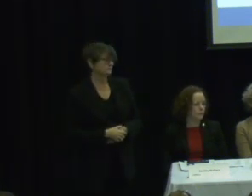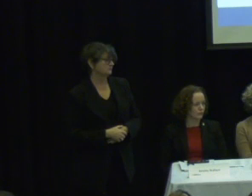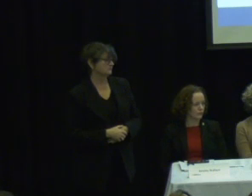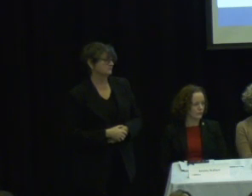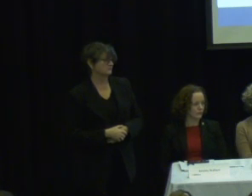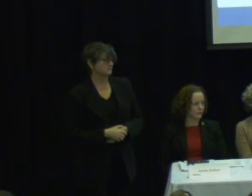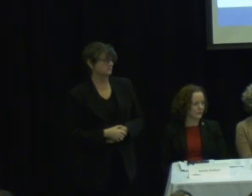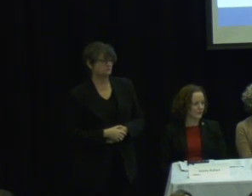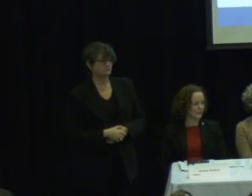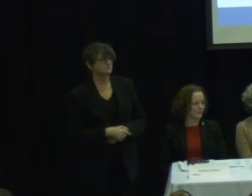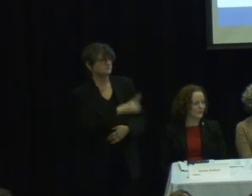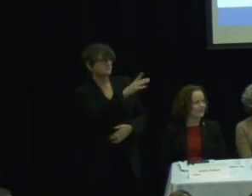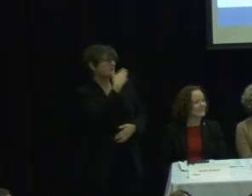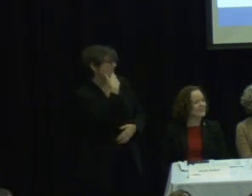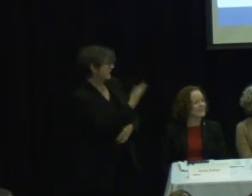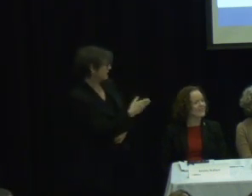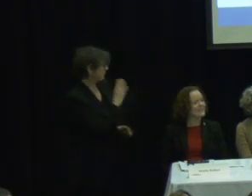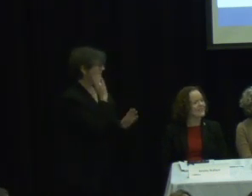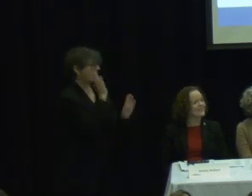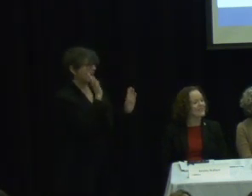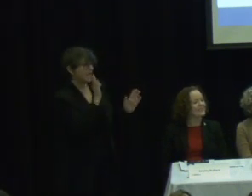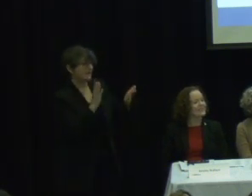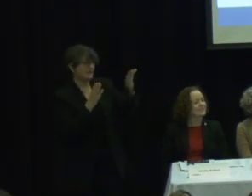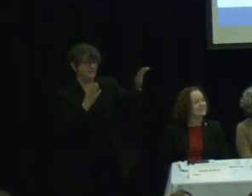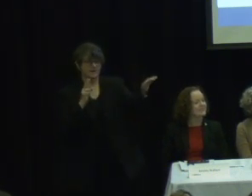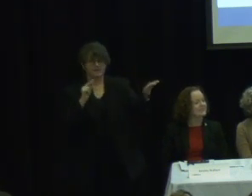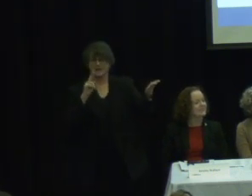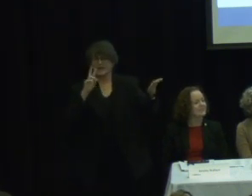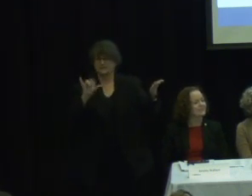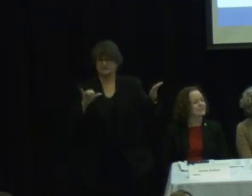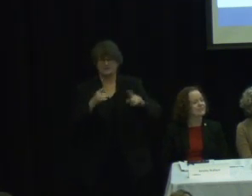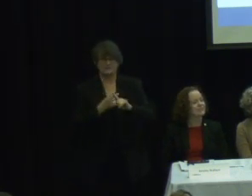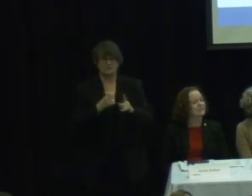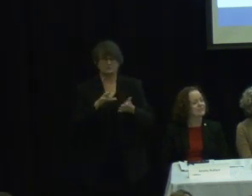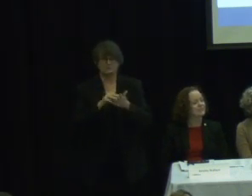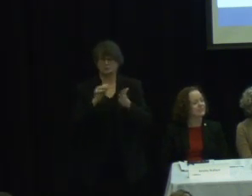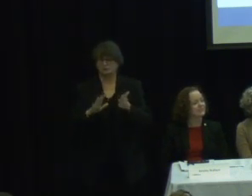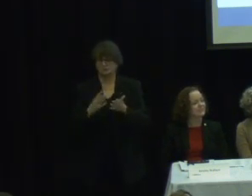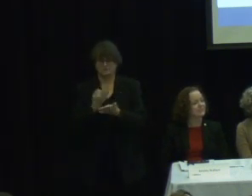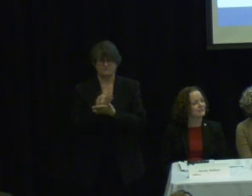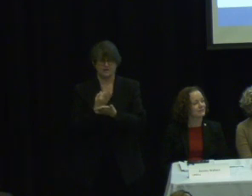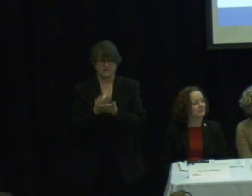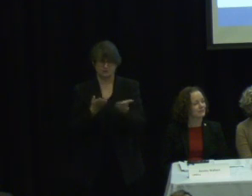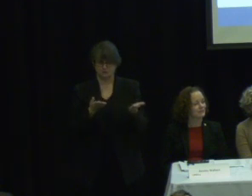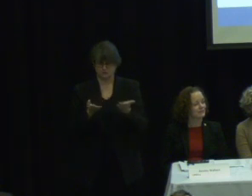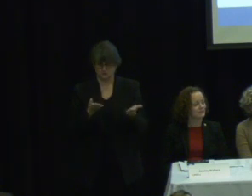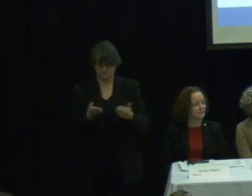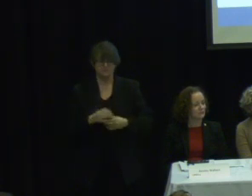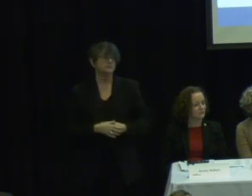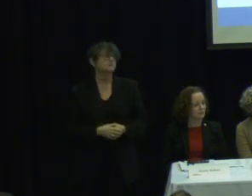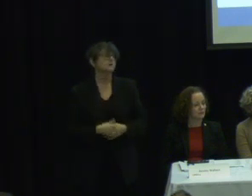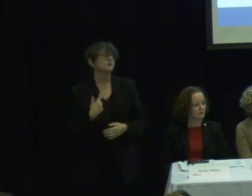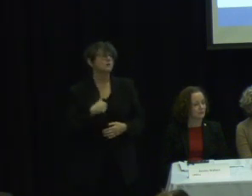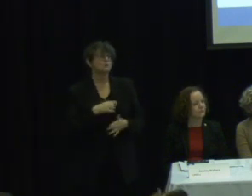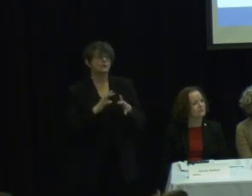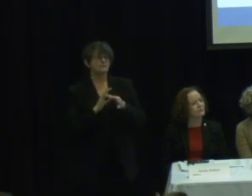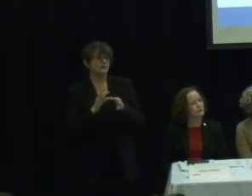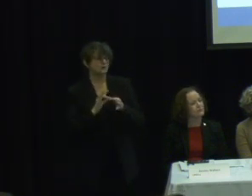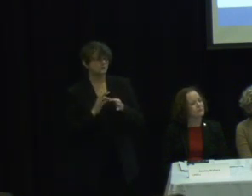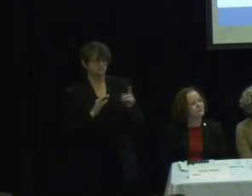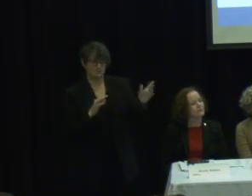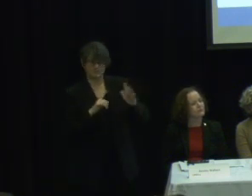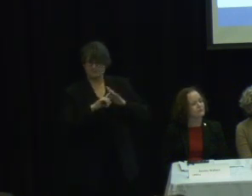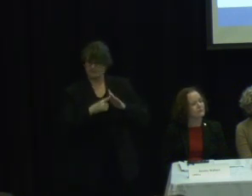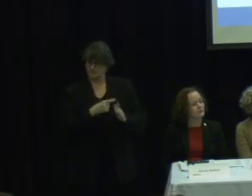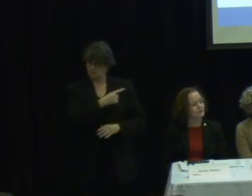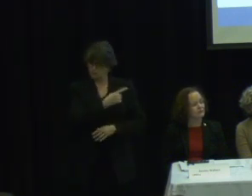Thank you. Hi, everyone. I'm Nancy from Student Financial Services. And Glenn, you mentioned at the beginning of your statements